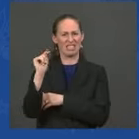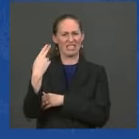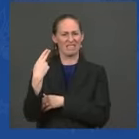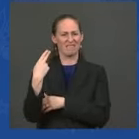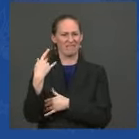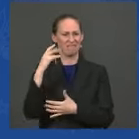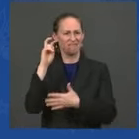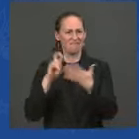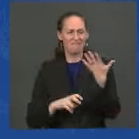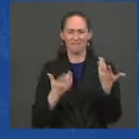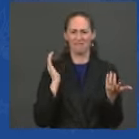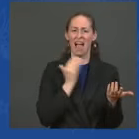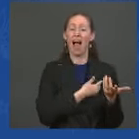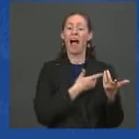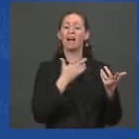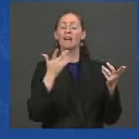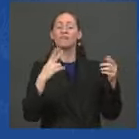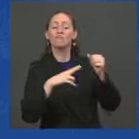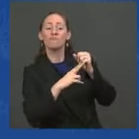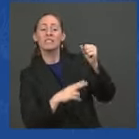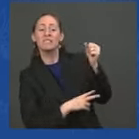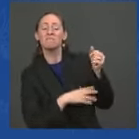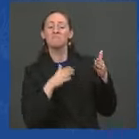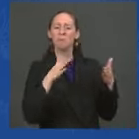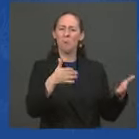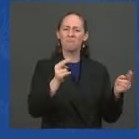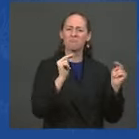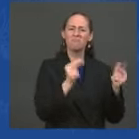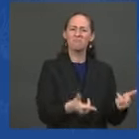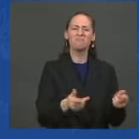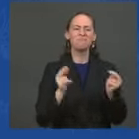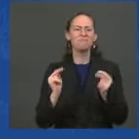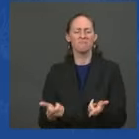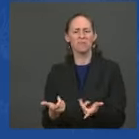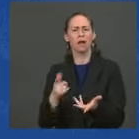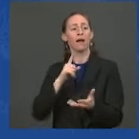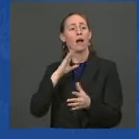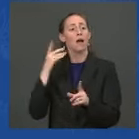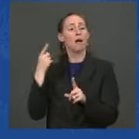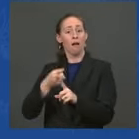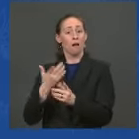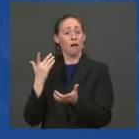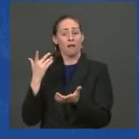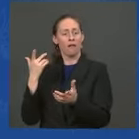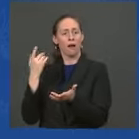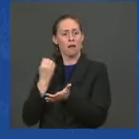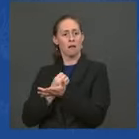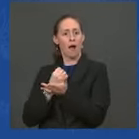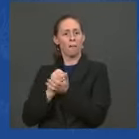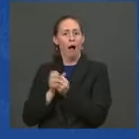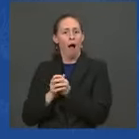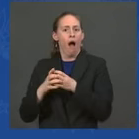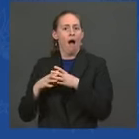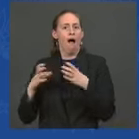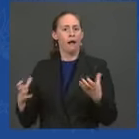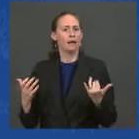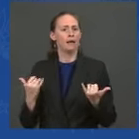things. But just as important as the Organization of Economic Opportunity and Cooperation, now ranks